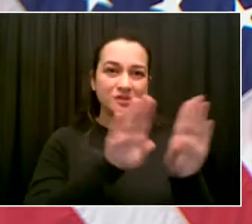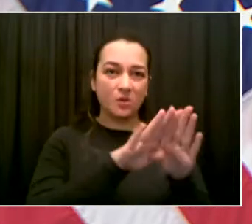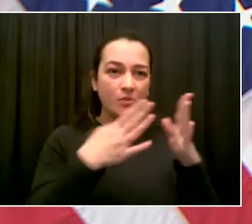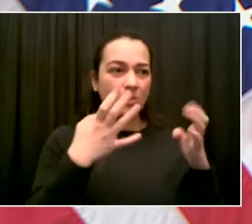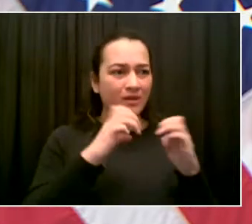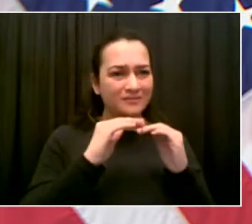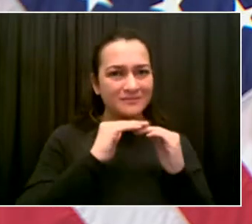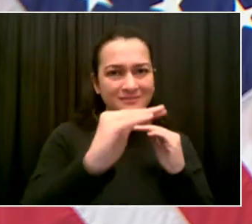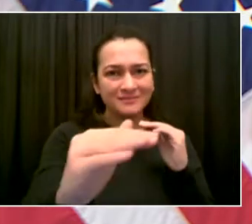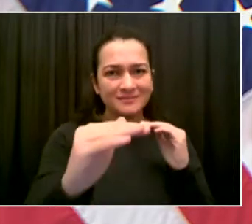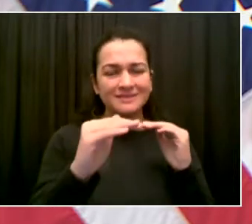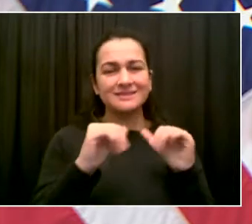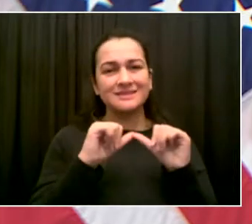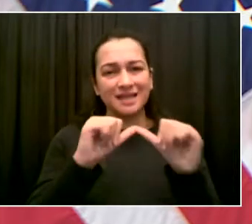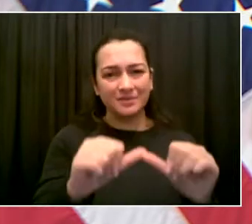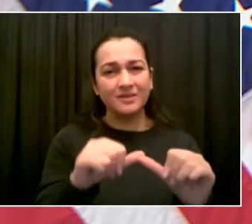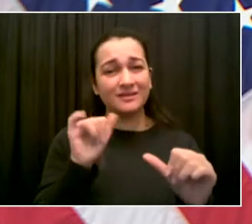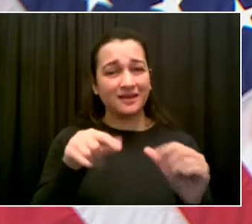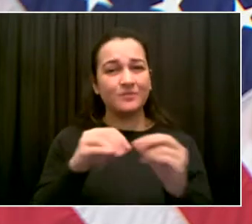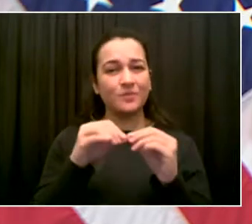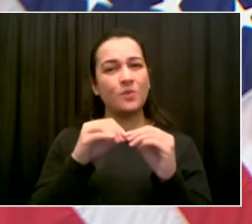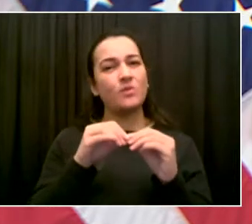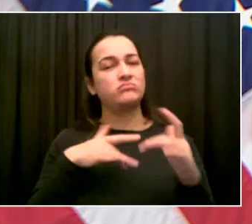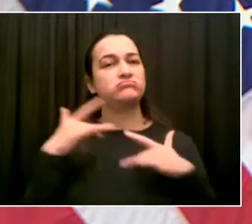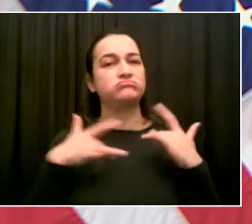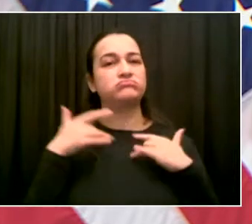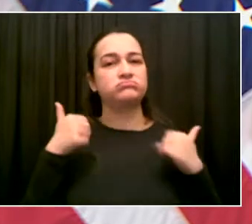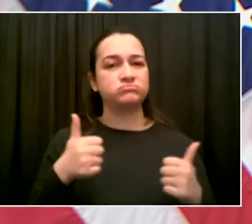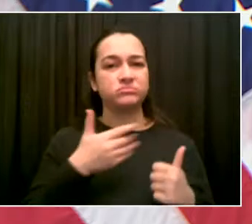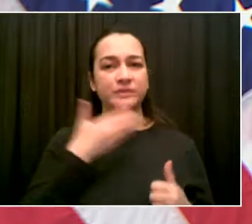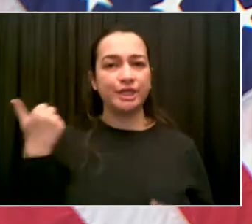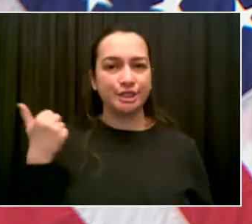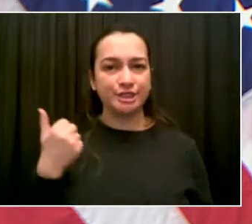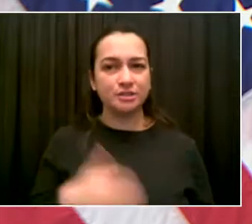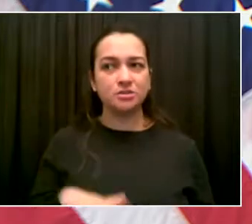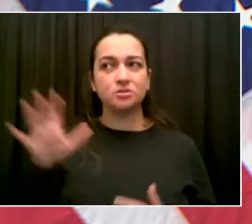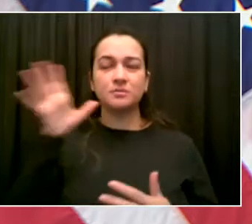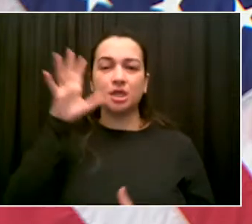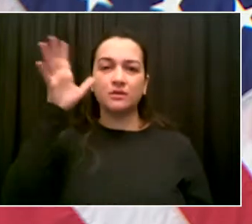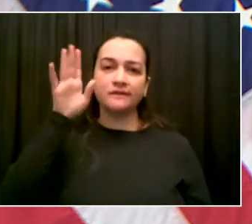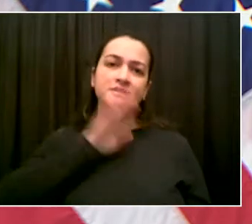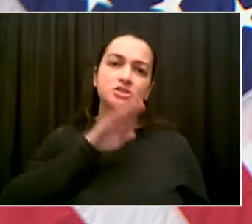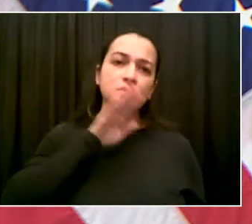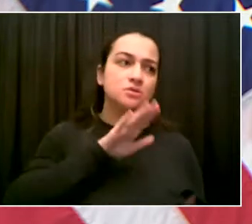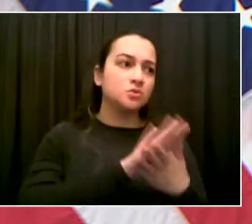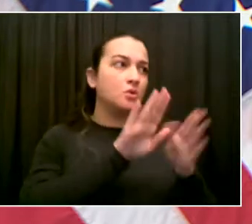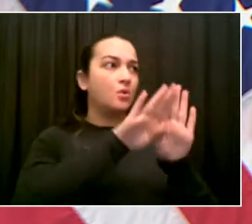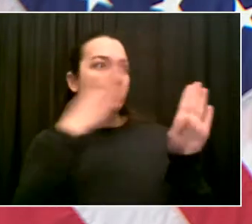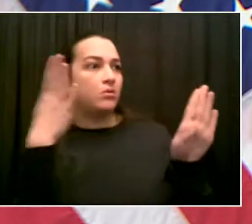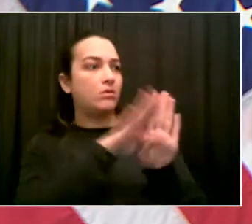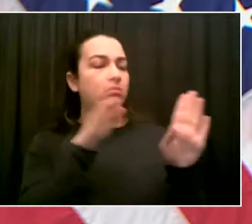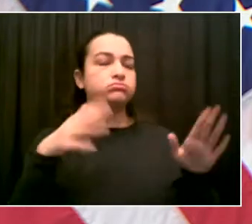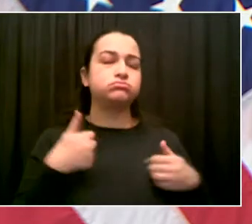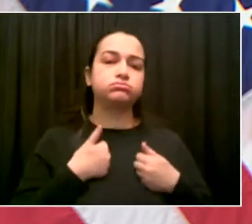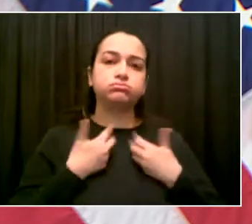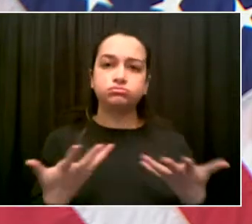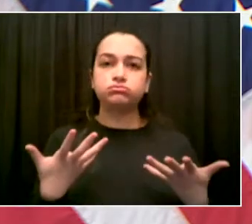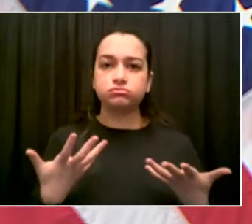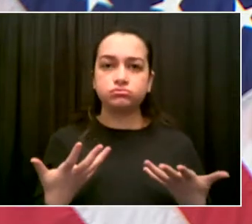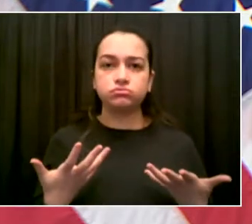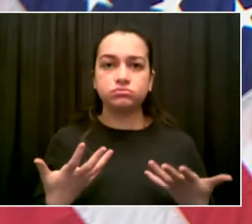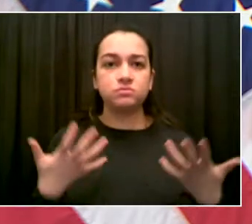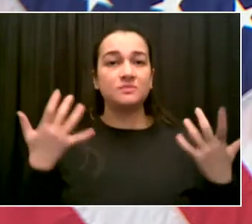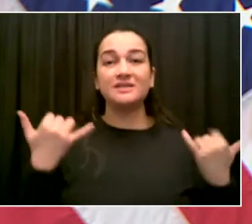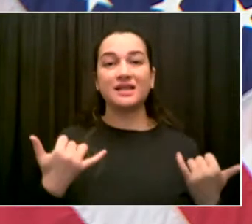in some ways, in a lot of ways, but also is really grounded in identifying where we are as a city